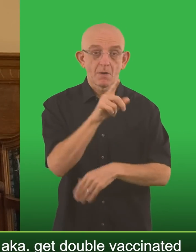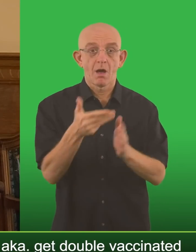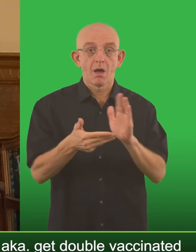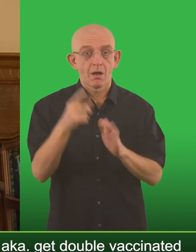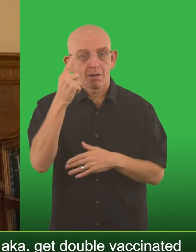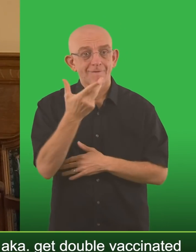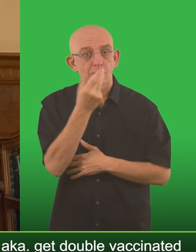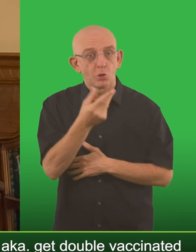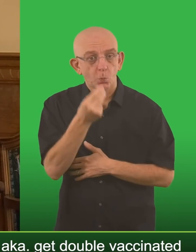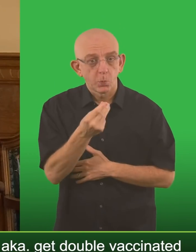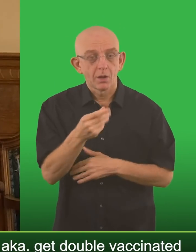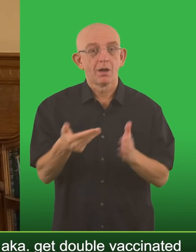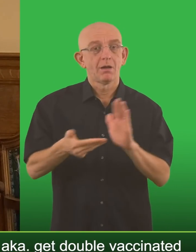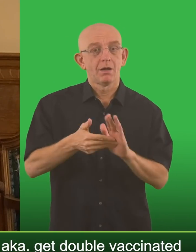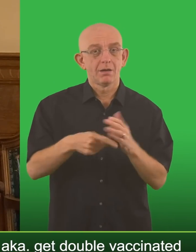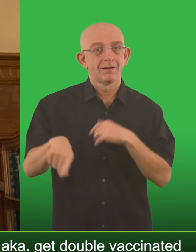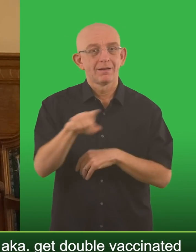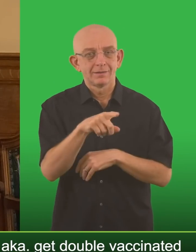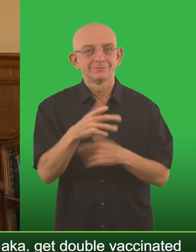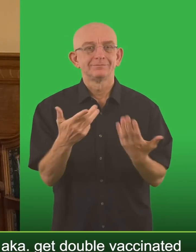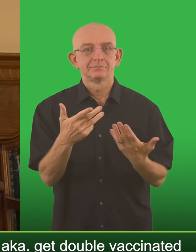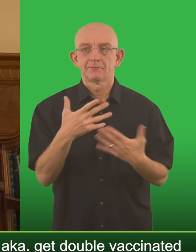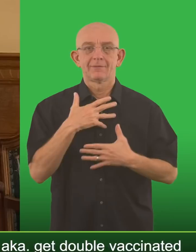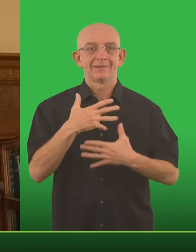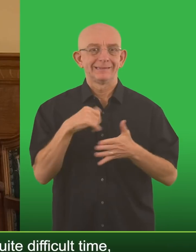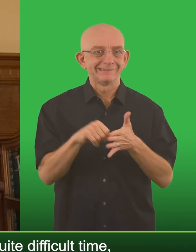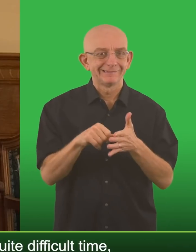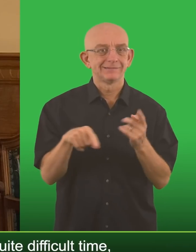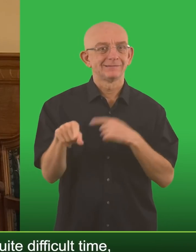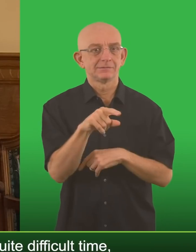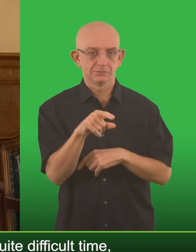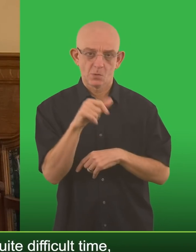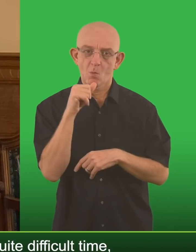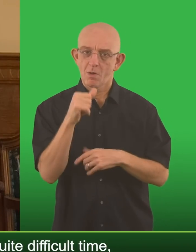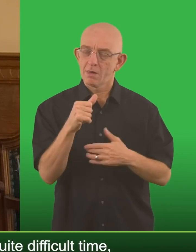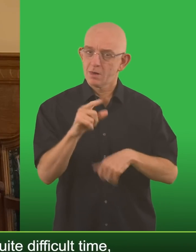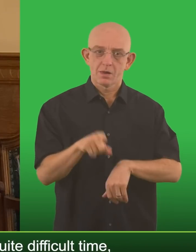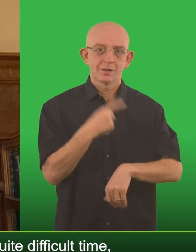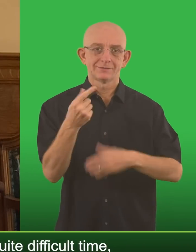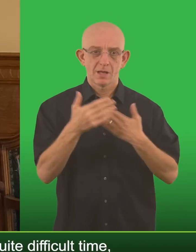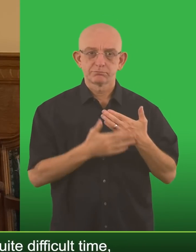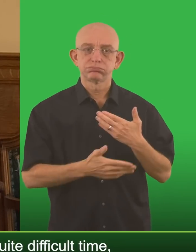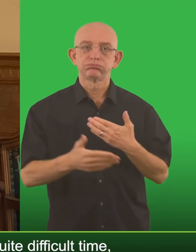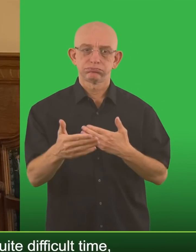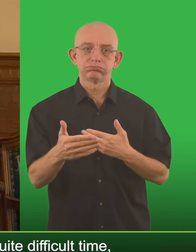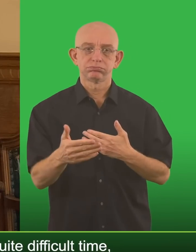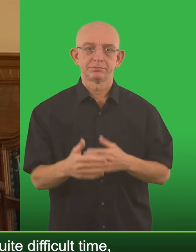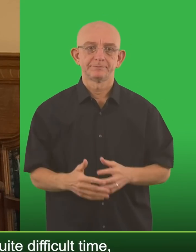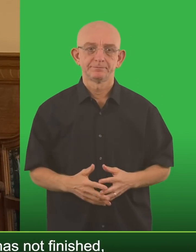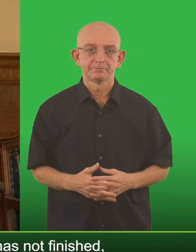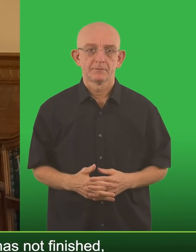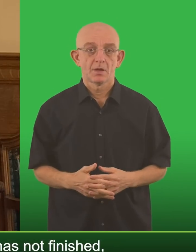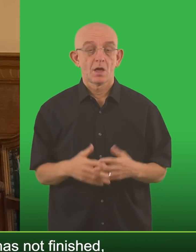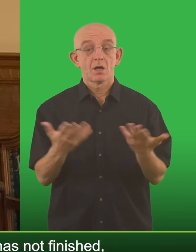but secondly flu, thirdly usual respiratory viruses. So I do think we will be in for some quite difficult time for some time